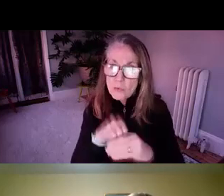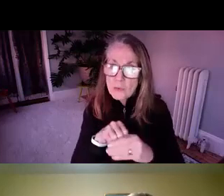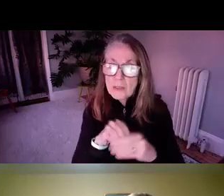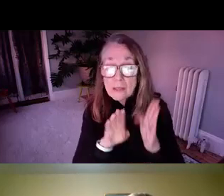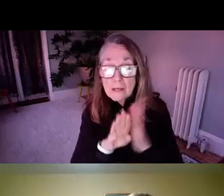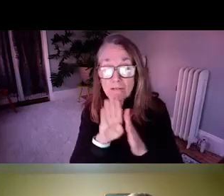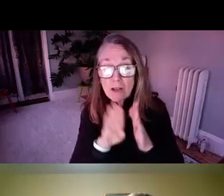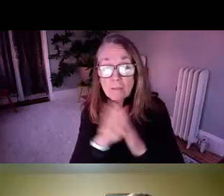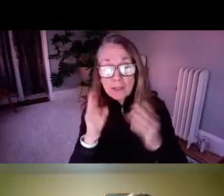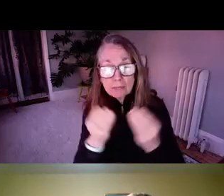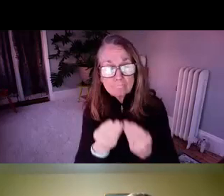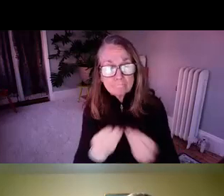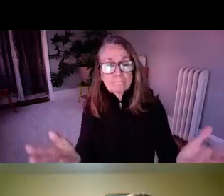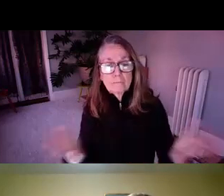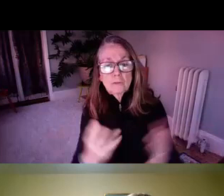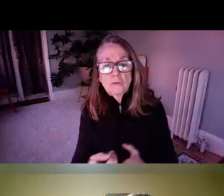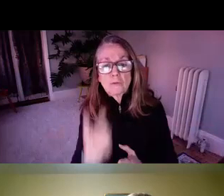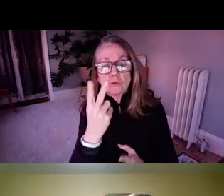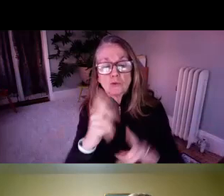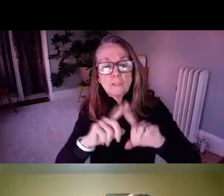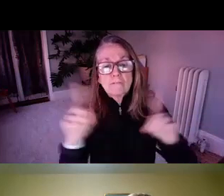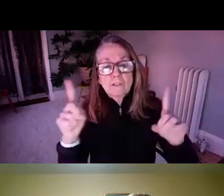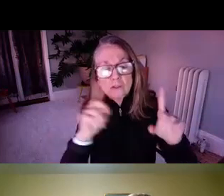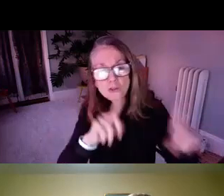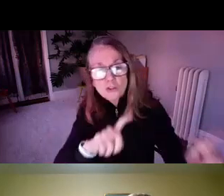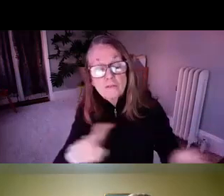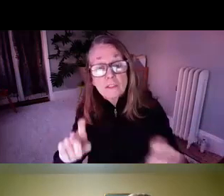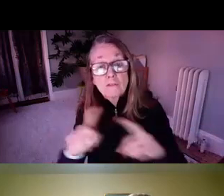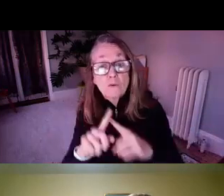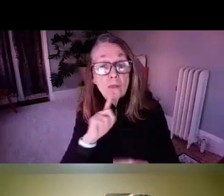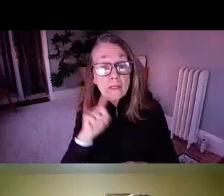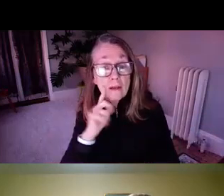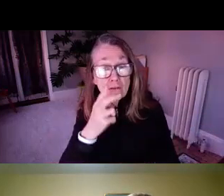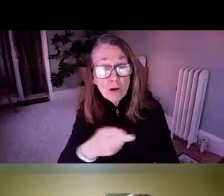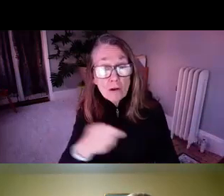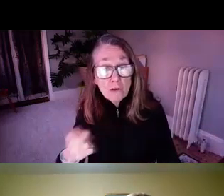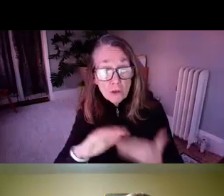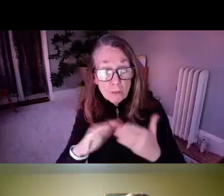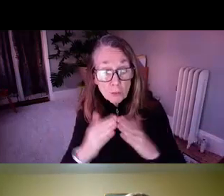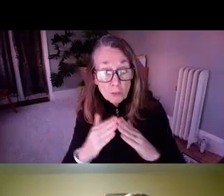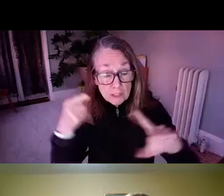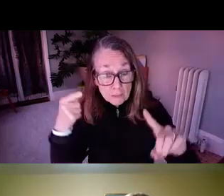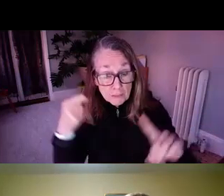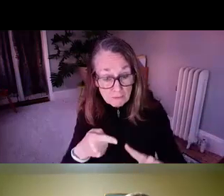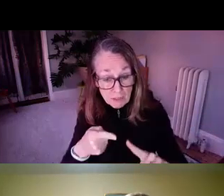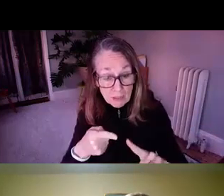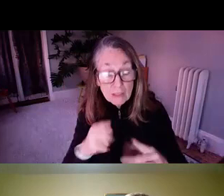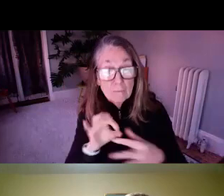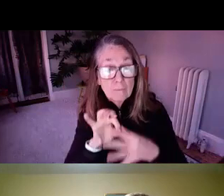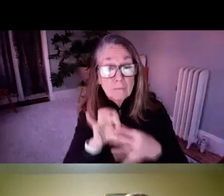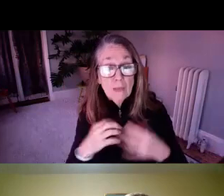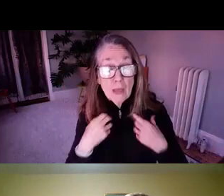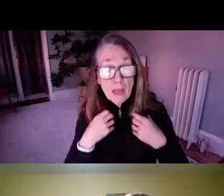and dissemination of 2 different surveys, one for the deaf and hard of hearing community specifically in regards to health